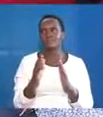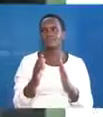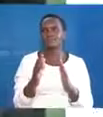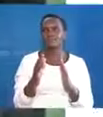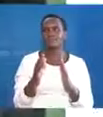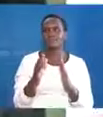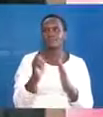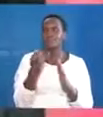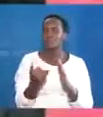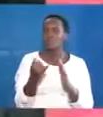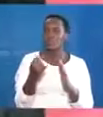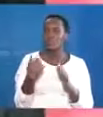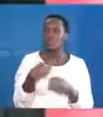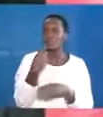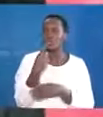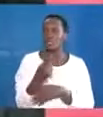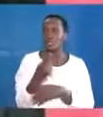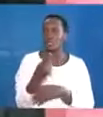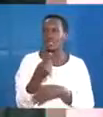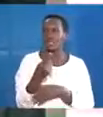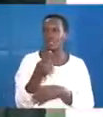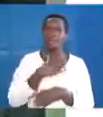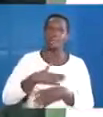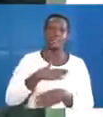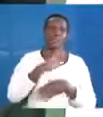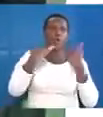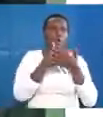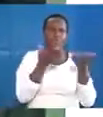Tumetoka mbali, mliona kule tulitoka.